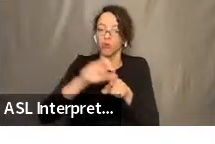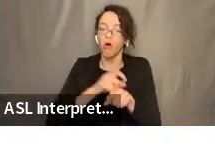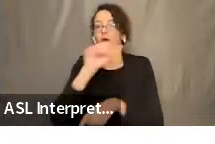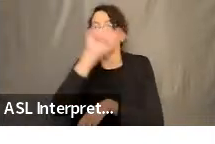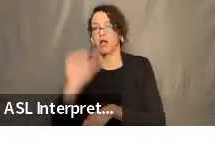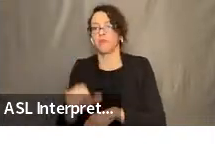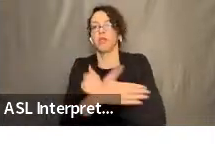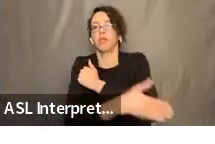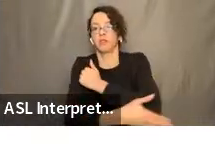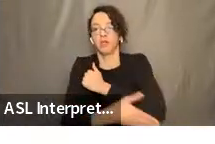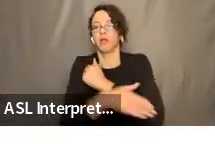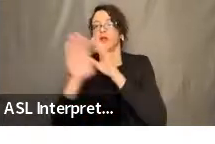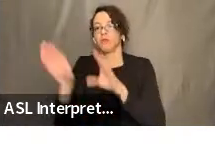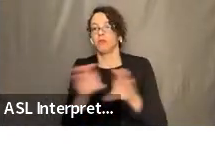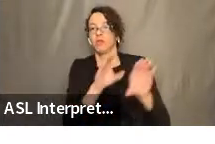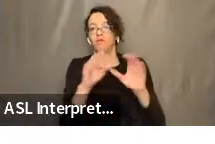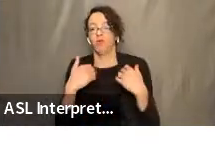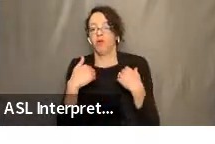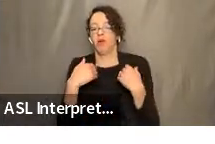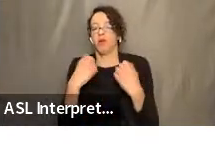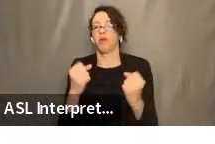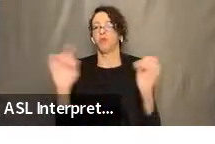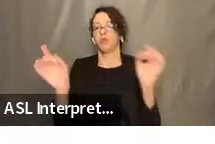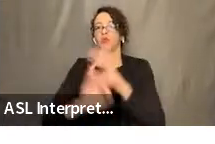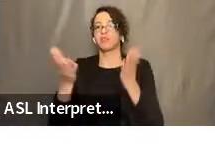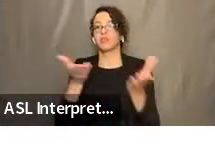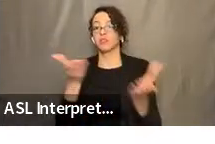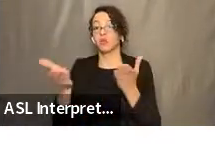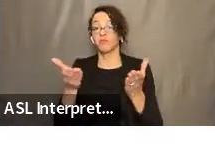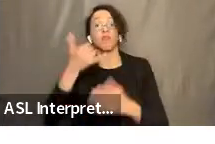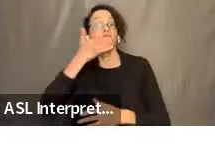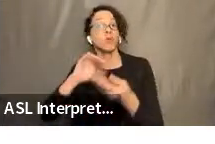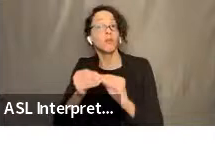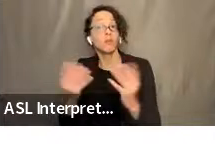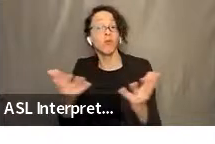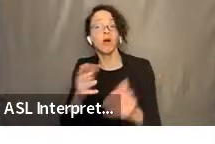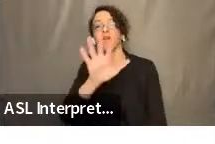Health Crisis Services at